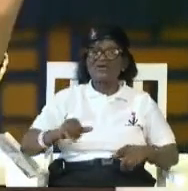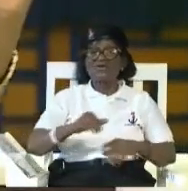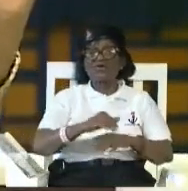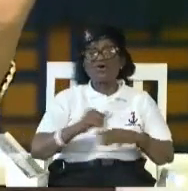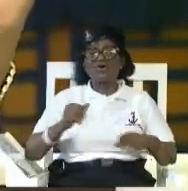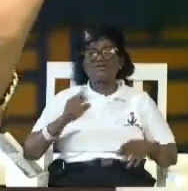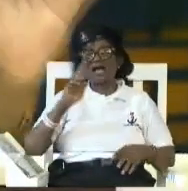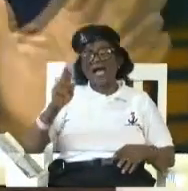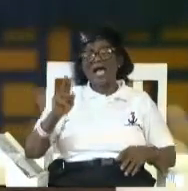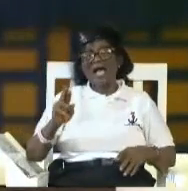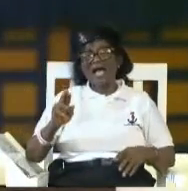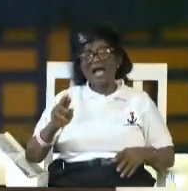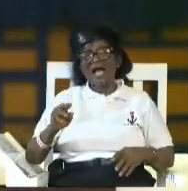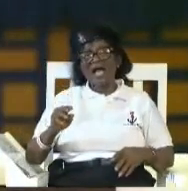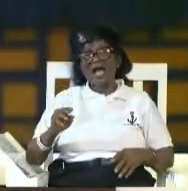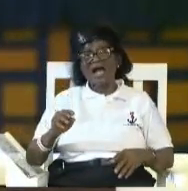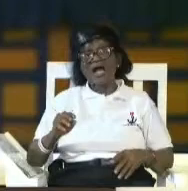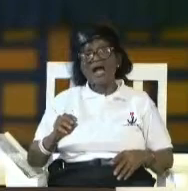favorite wife.